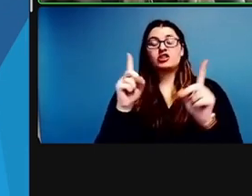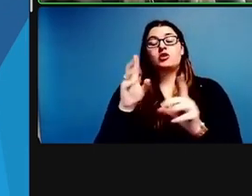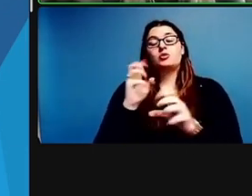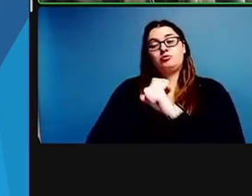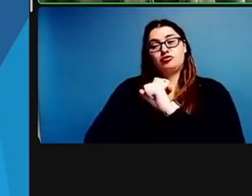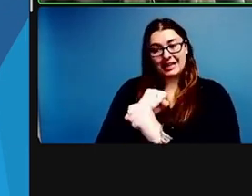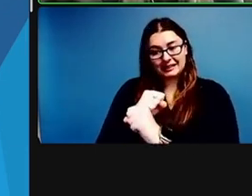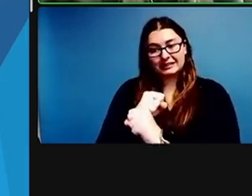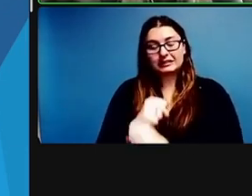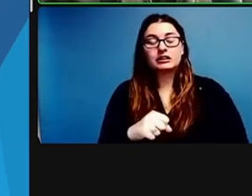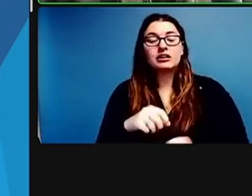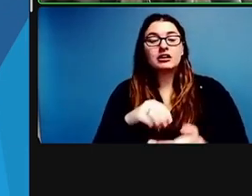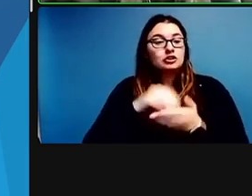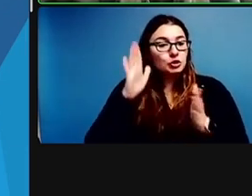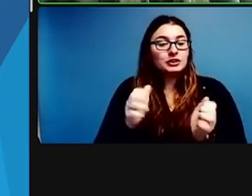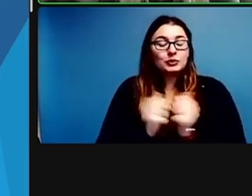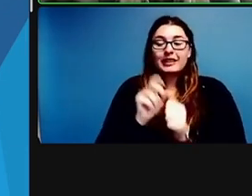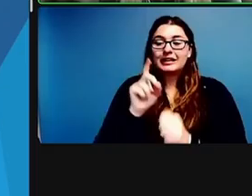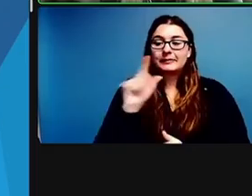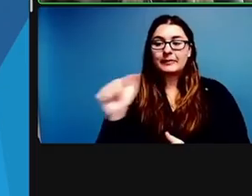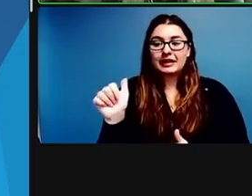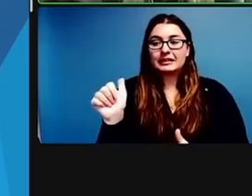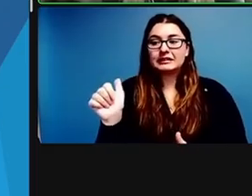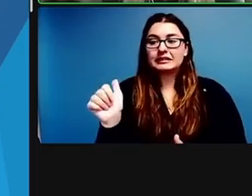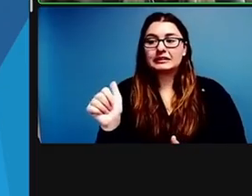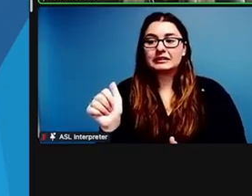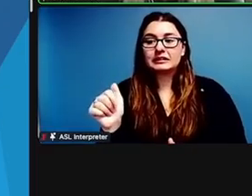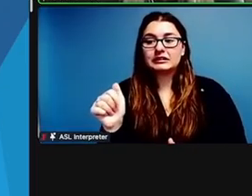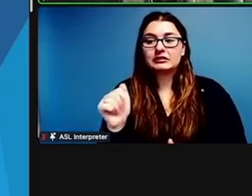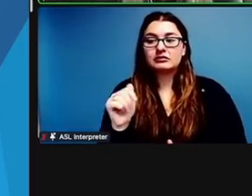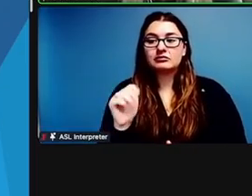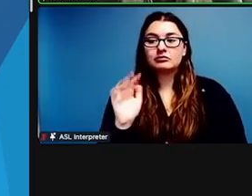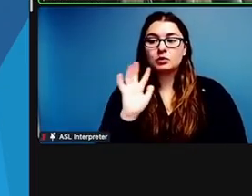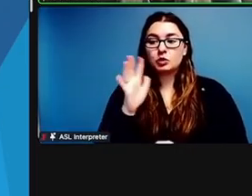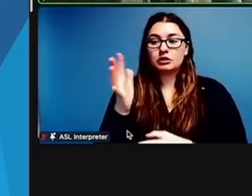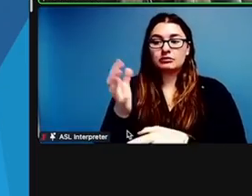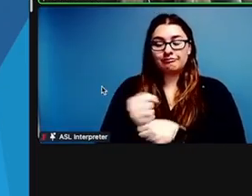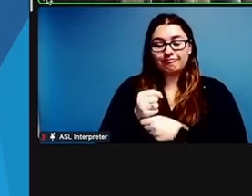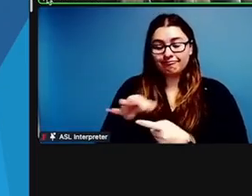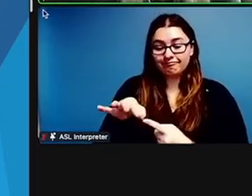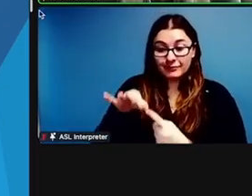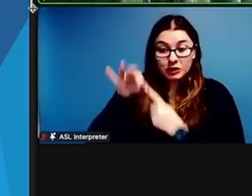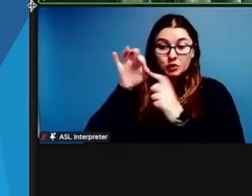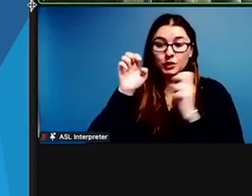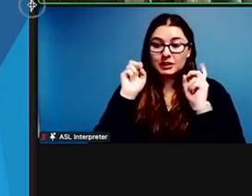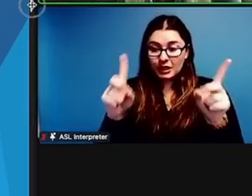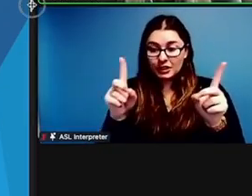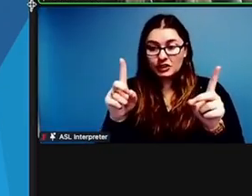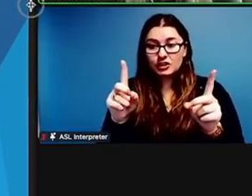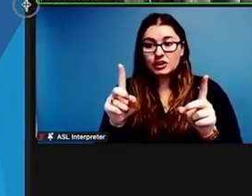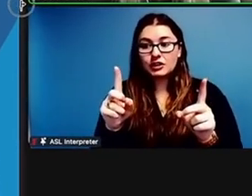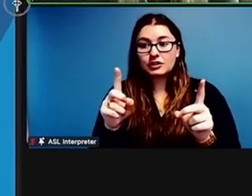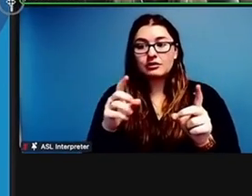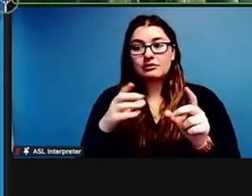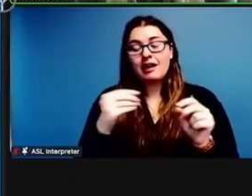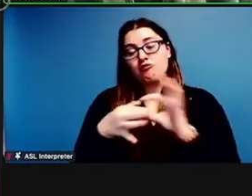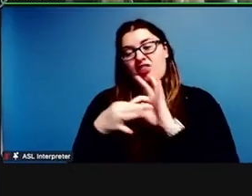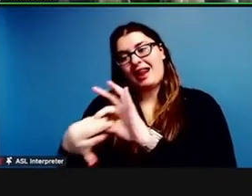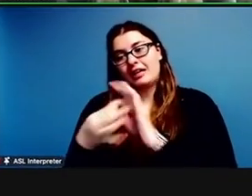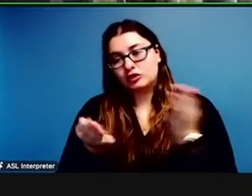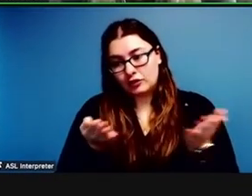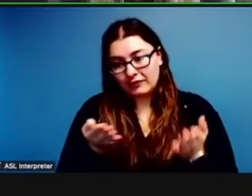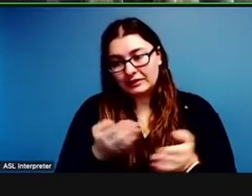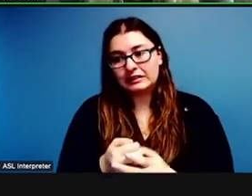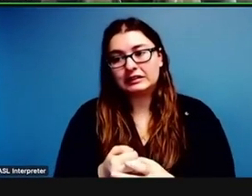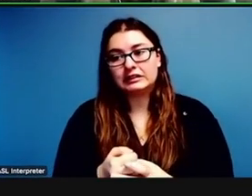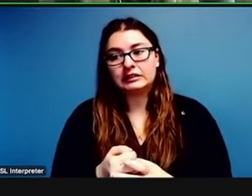protected. So students with disabilities are going to receive special education and related services